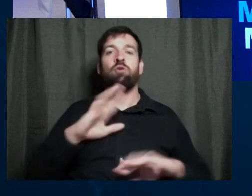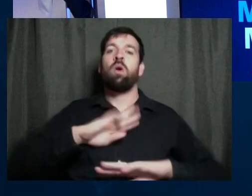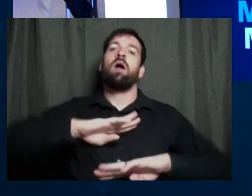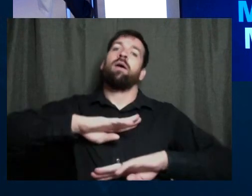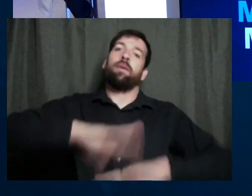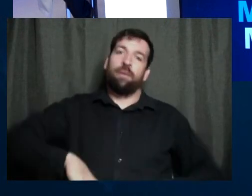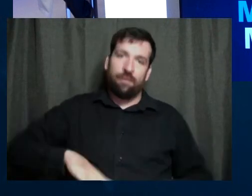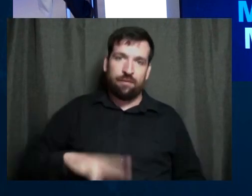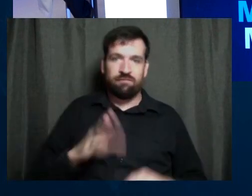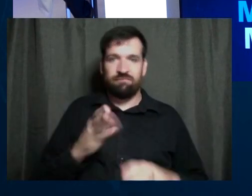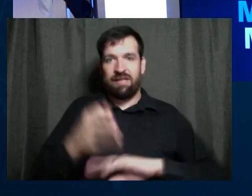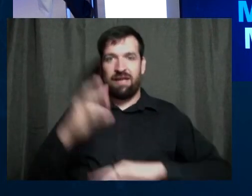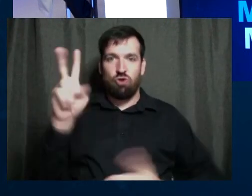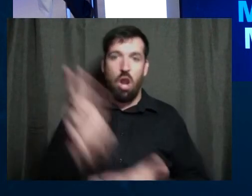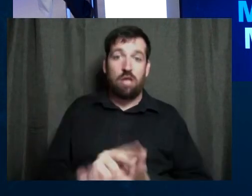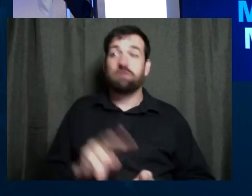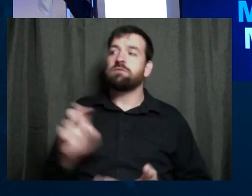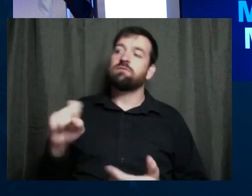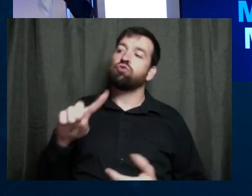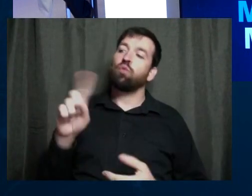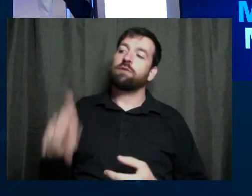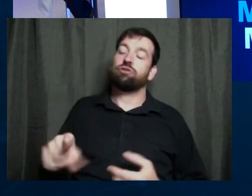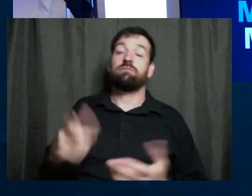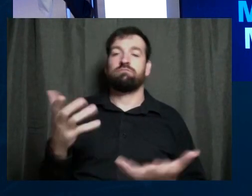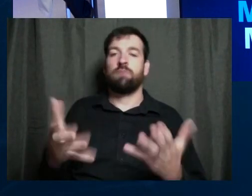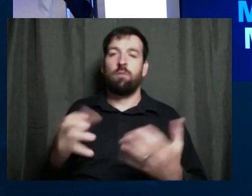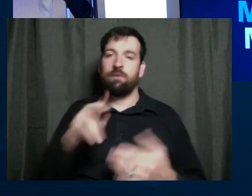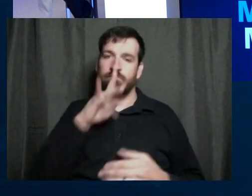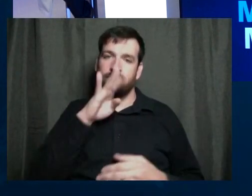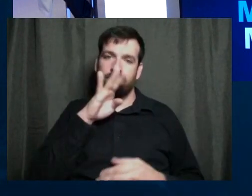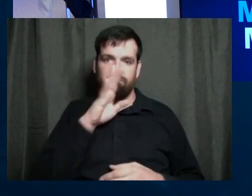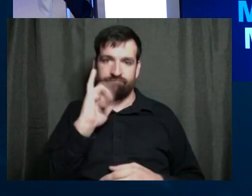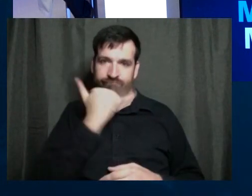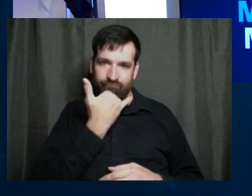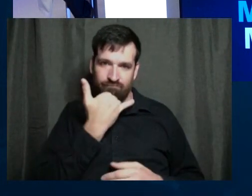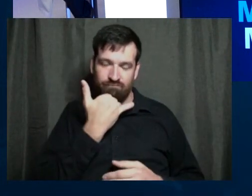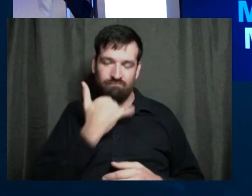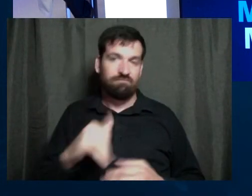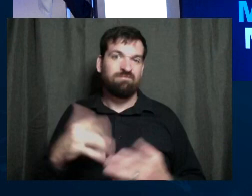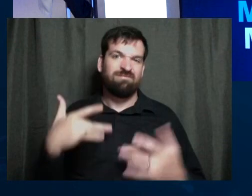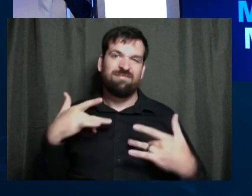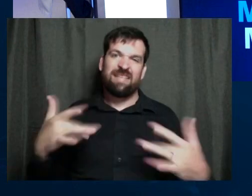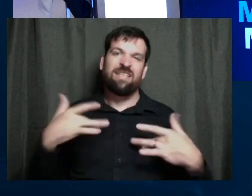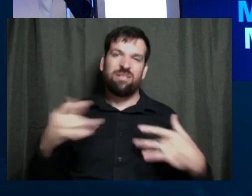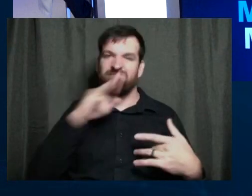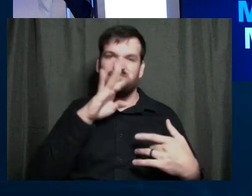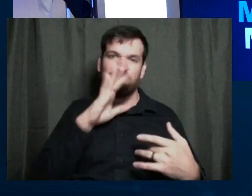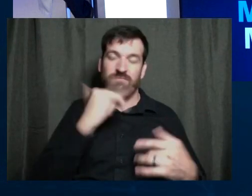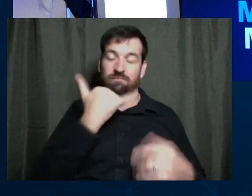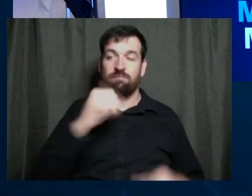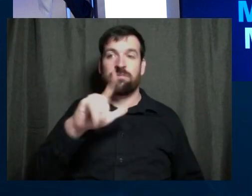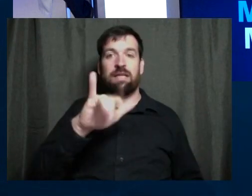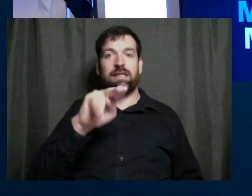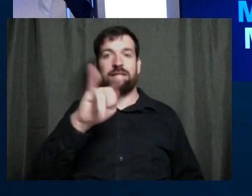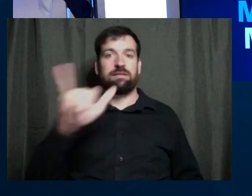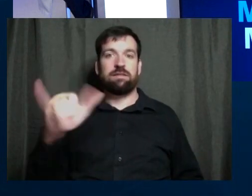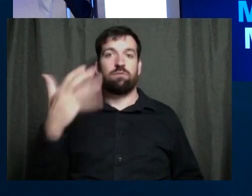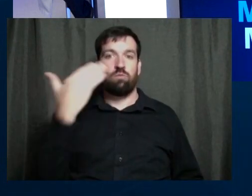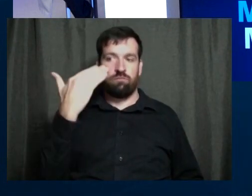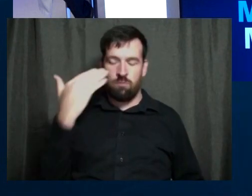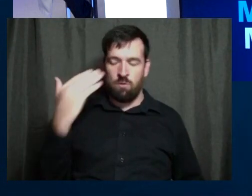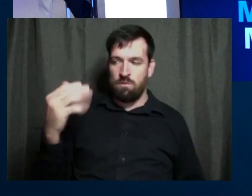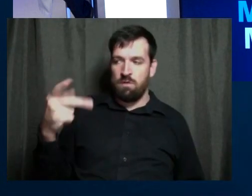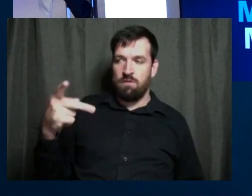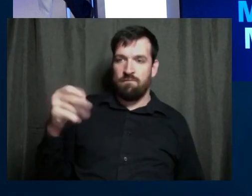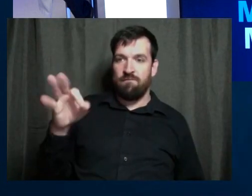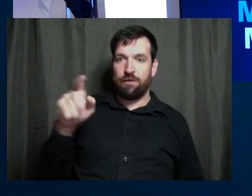Okay, I do have a question, and I'm probably going to mispronounce. This is where my mispronunciation comes in. Lindsay wants to know, with Pfizer being approved by the FDA, what is